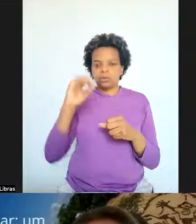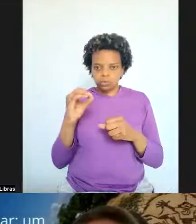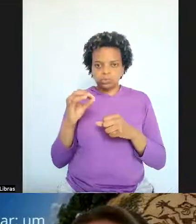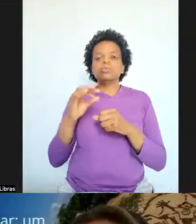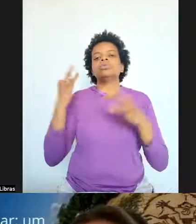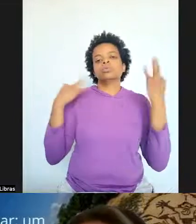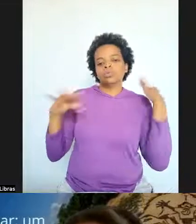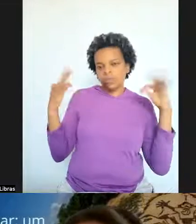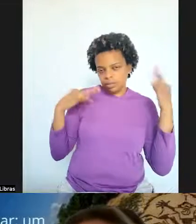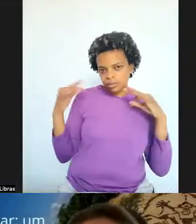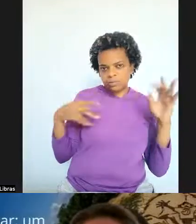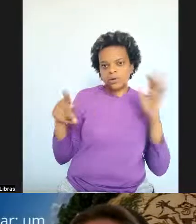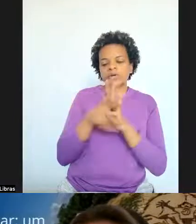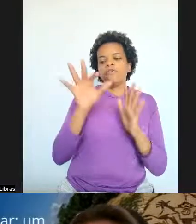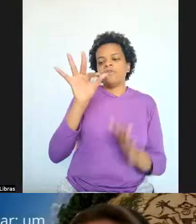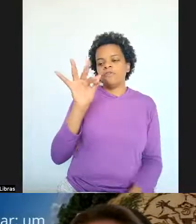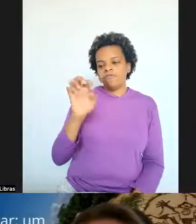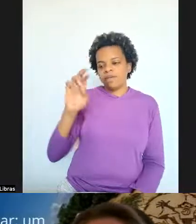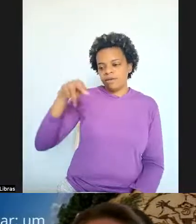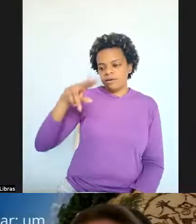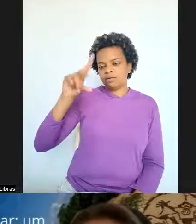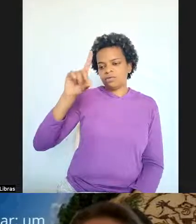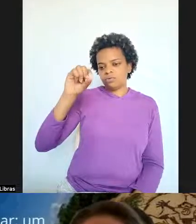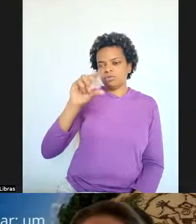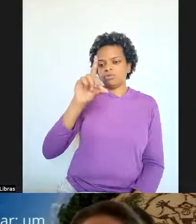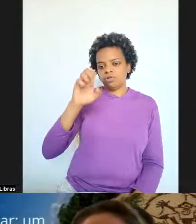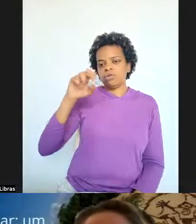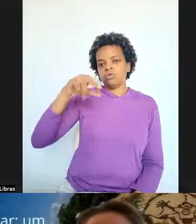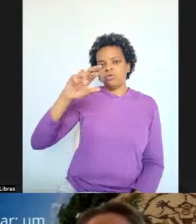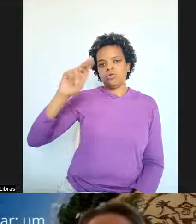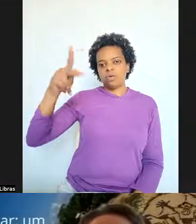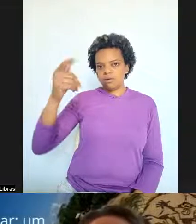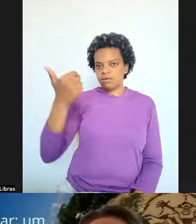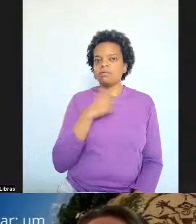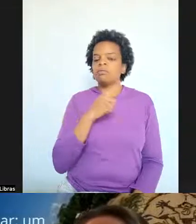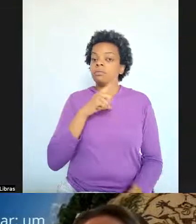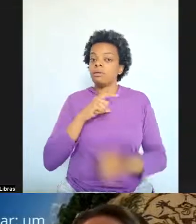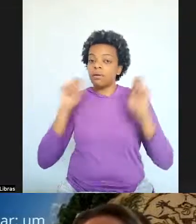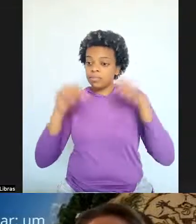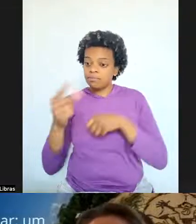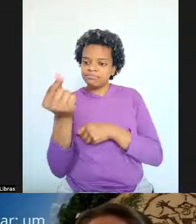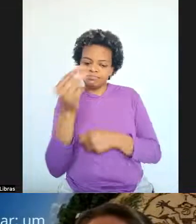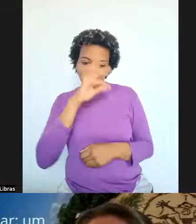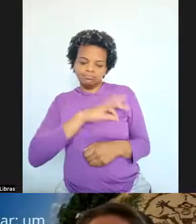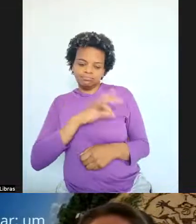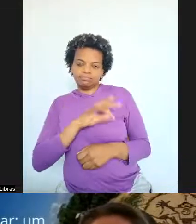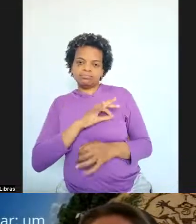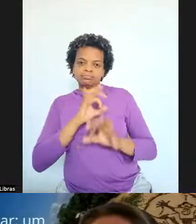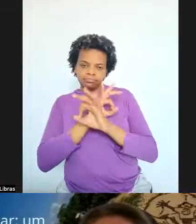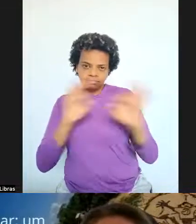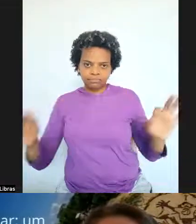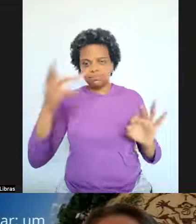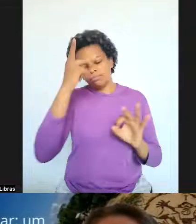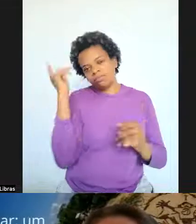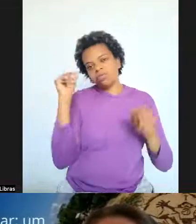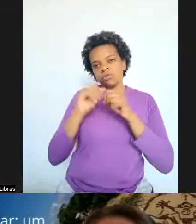the people of Fernando de Noronha and that work in tourism. And it has